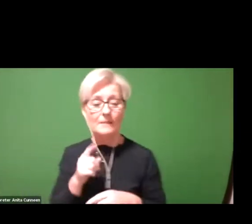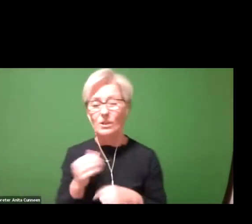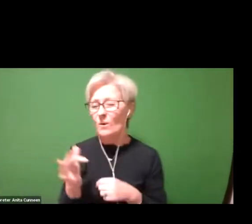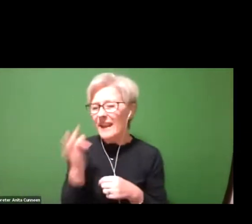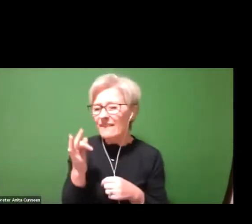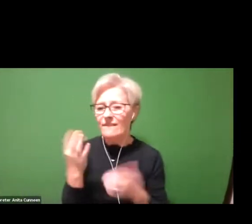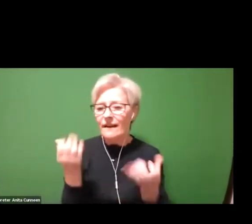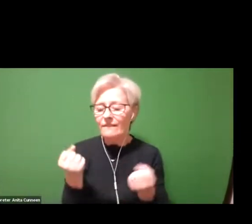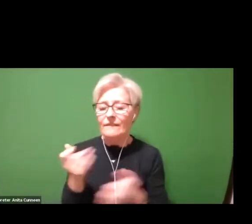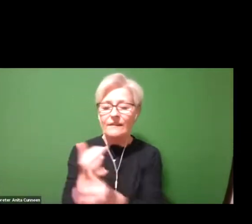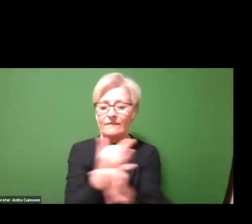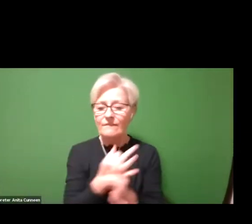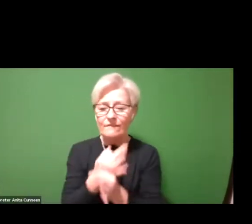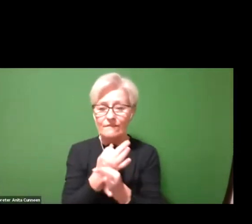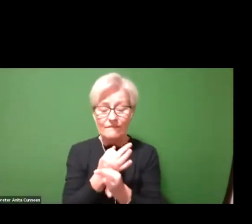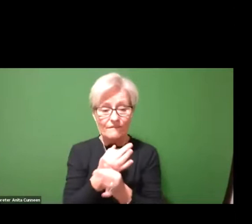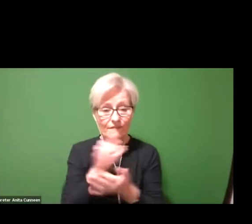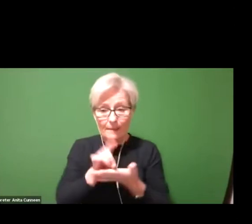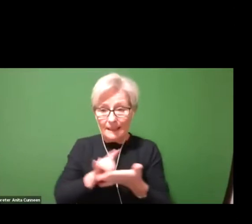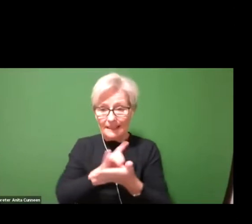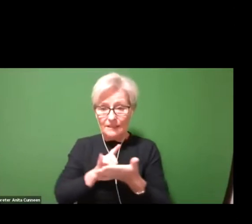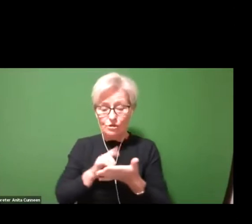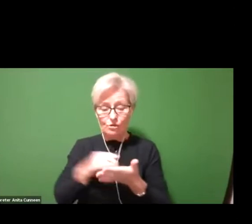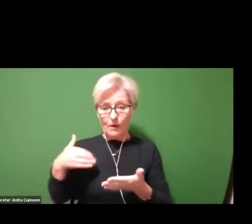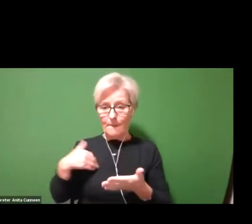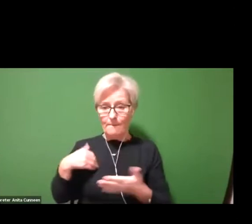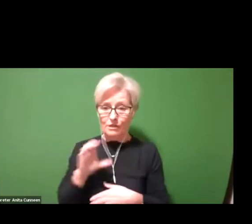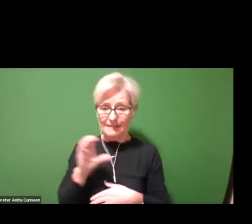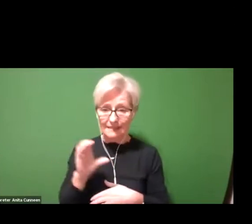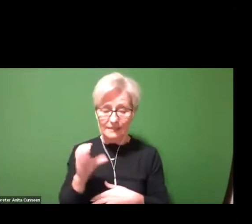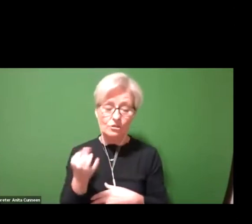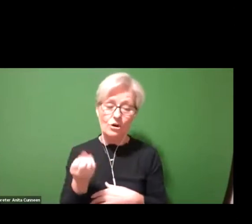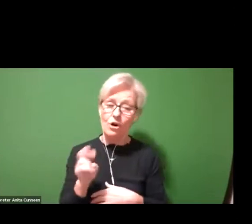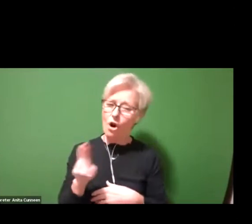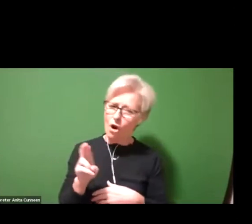breast cancer, personal or family history of